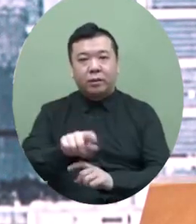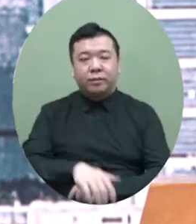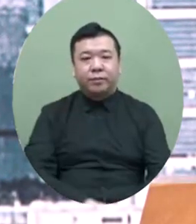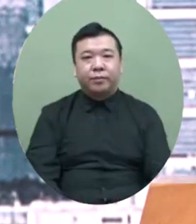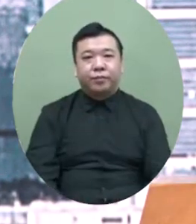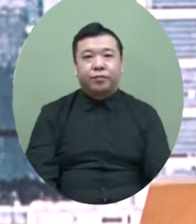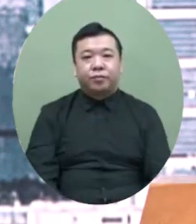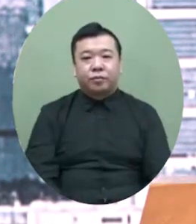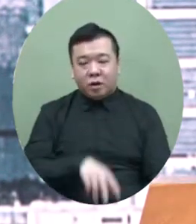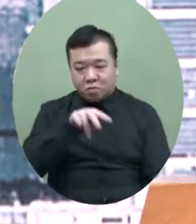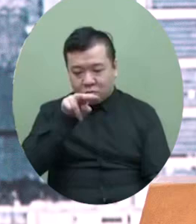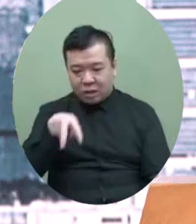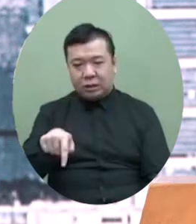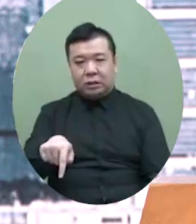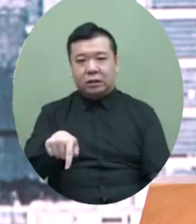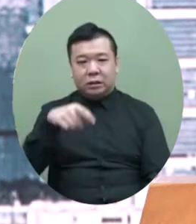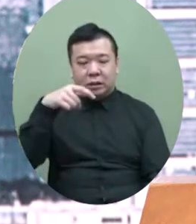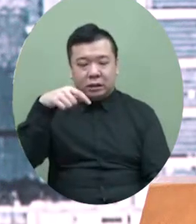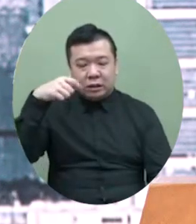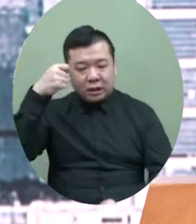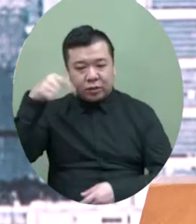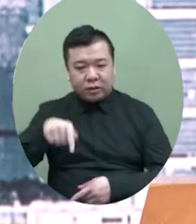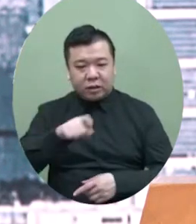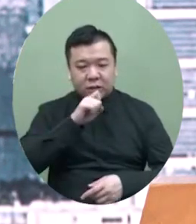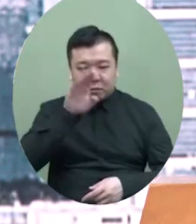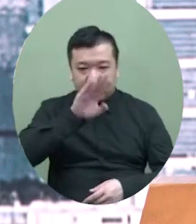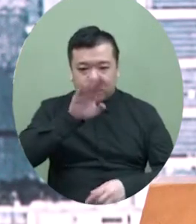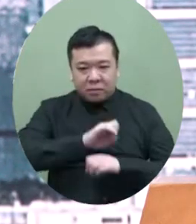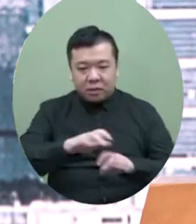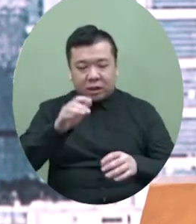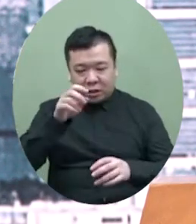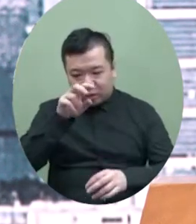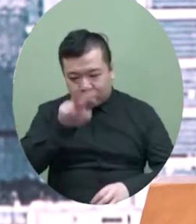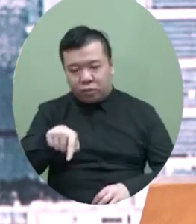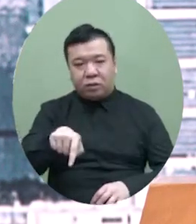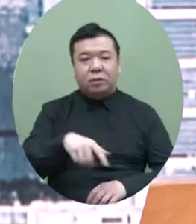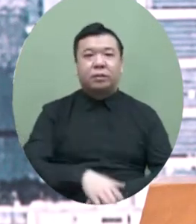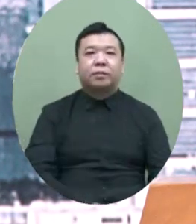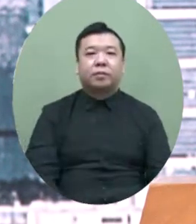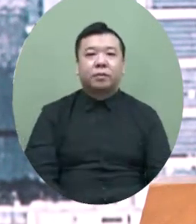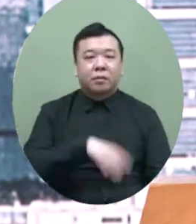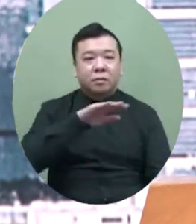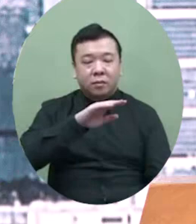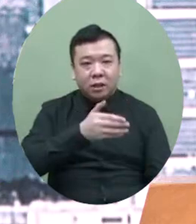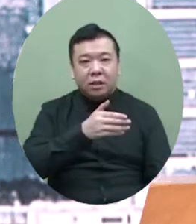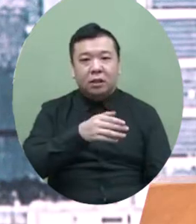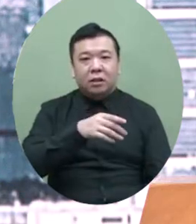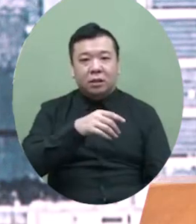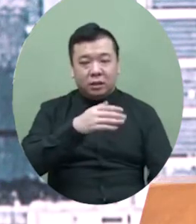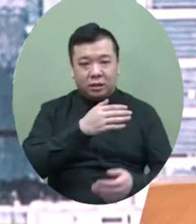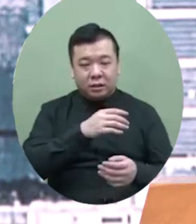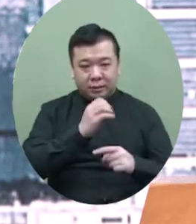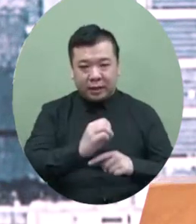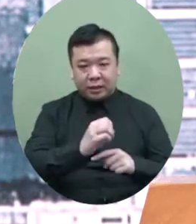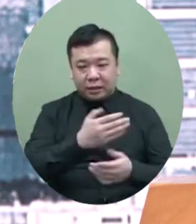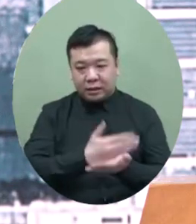silent transmission cases in community. But to have achieved a 0 case, that is all residents being